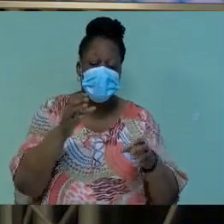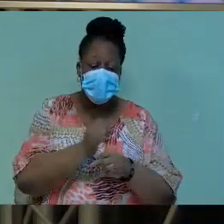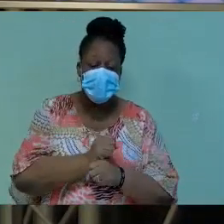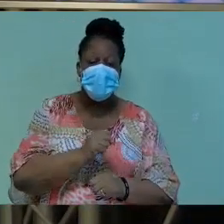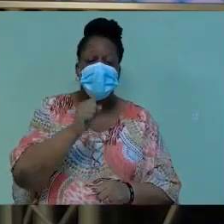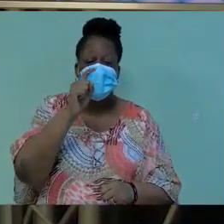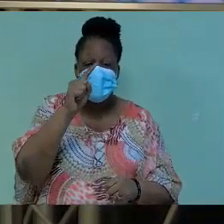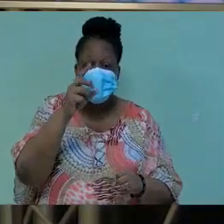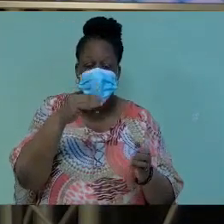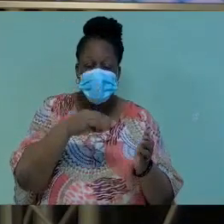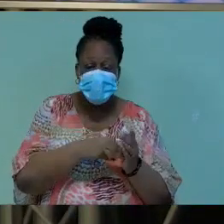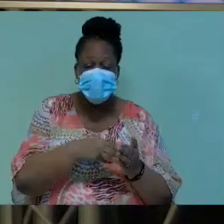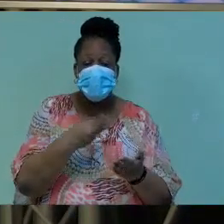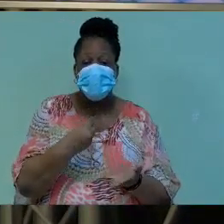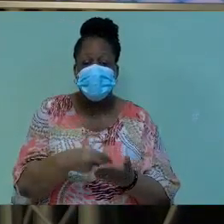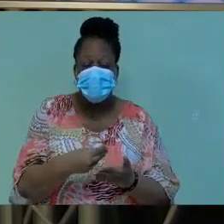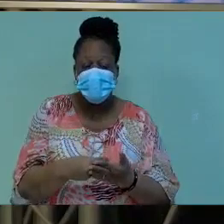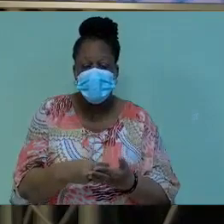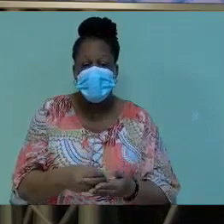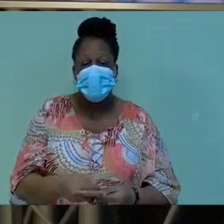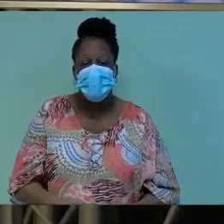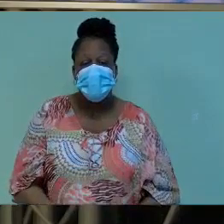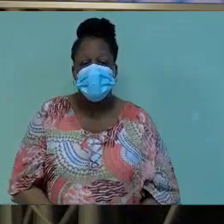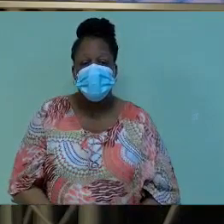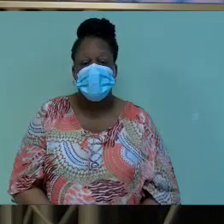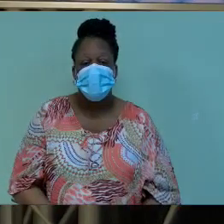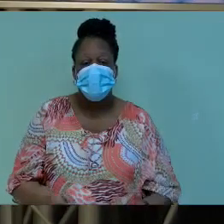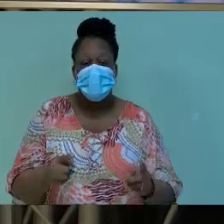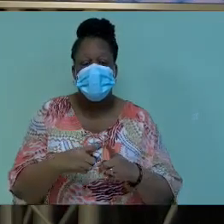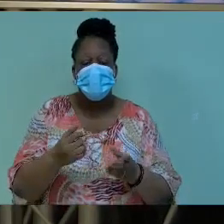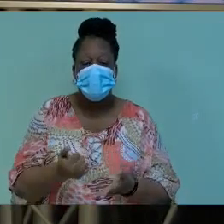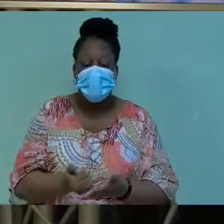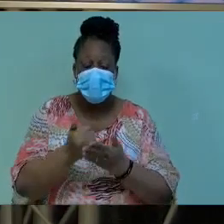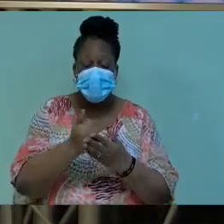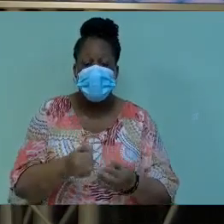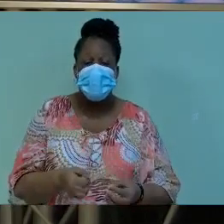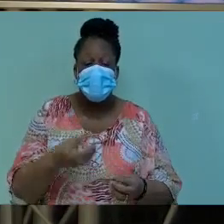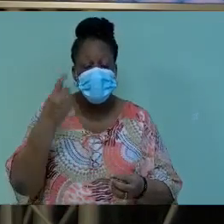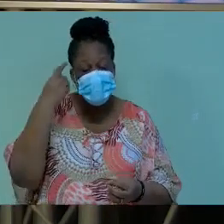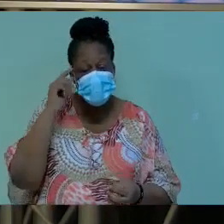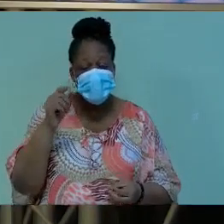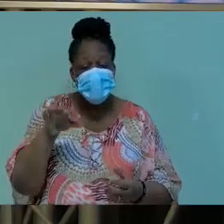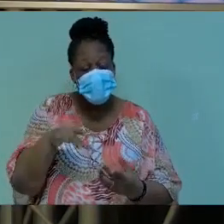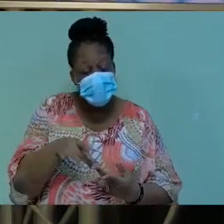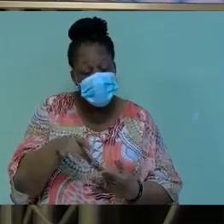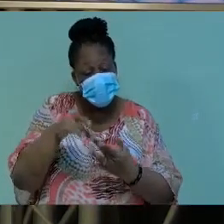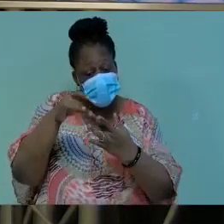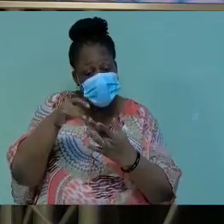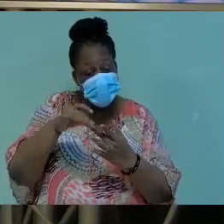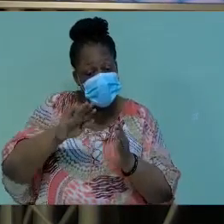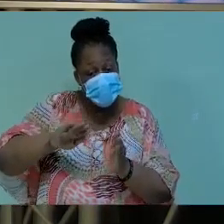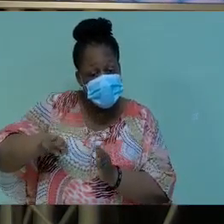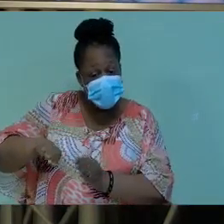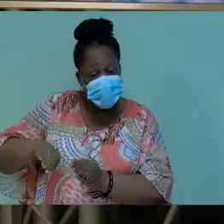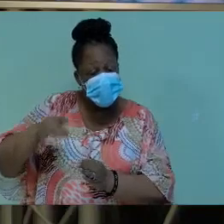$1,000. It has been specially set aside by the Social